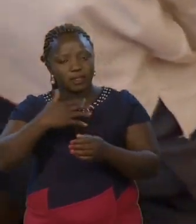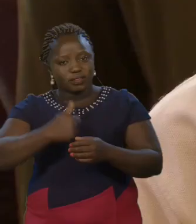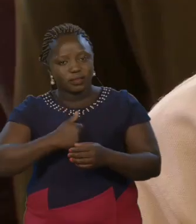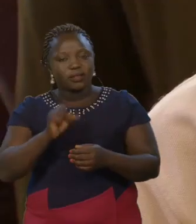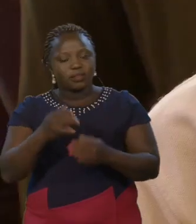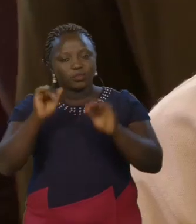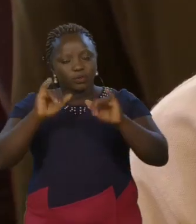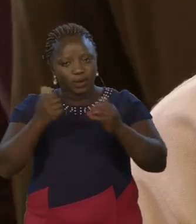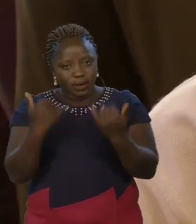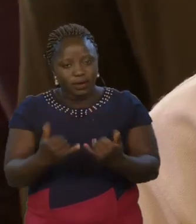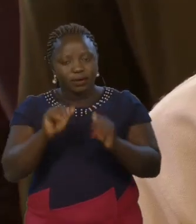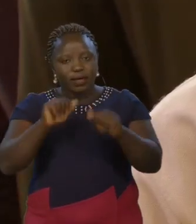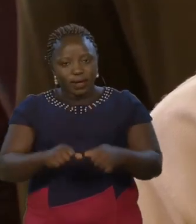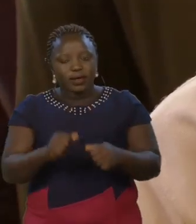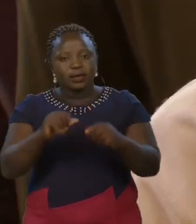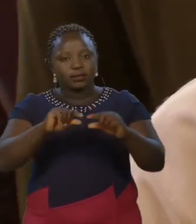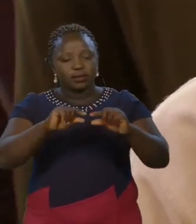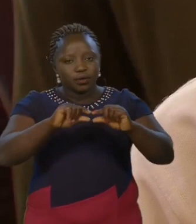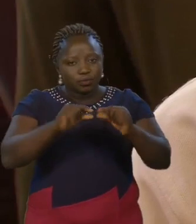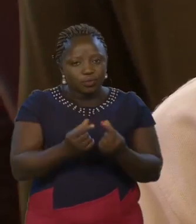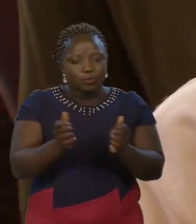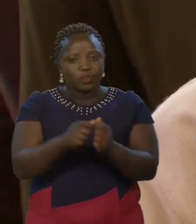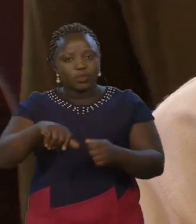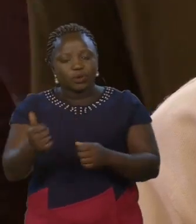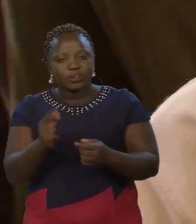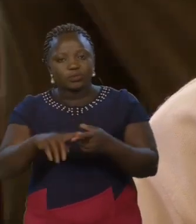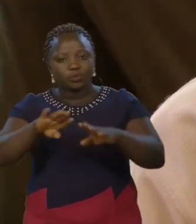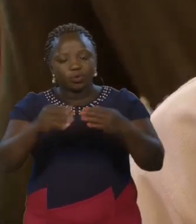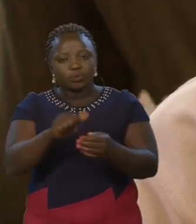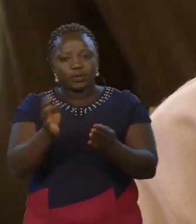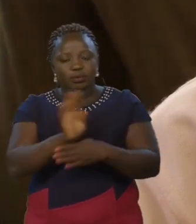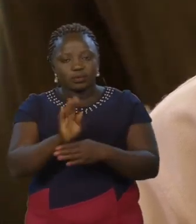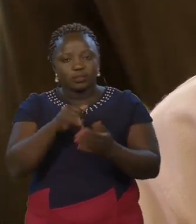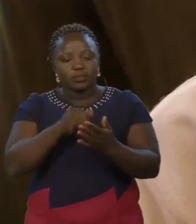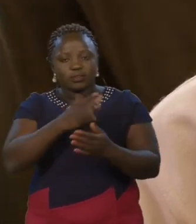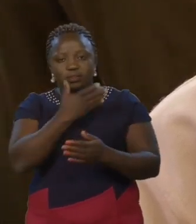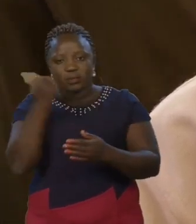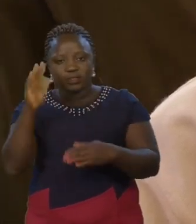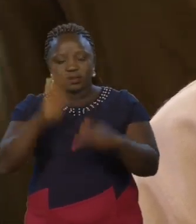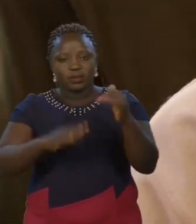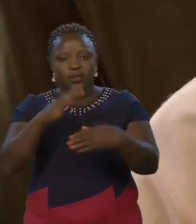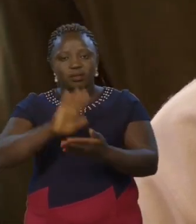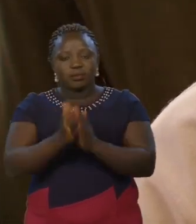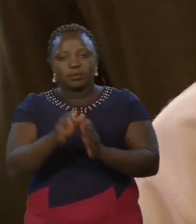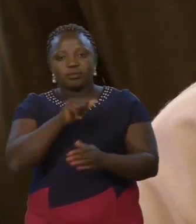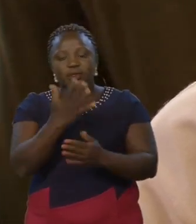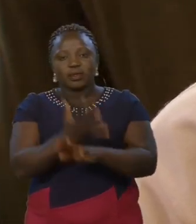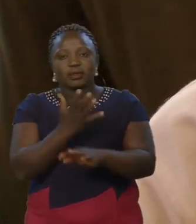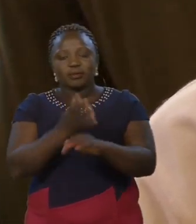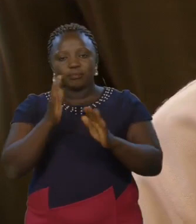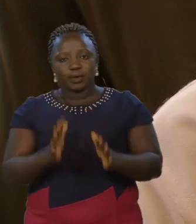so now I can team up with others in this profession to open a business. It's better than being a